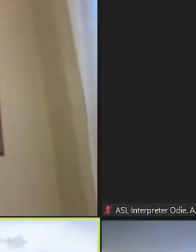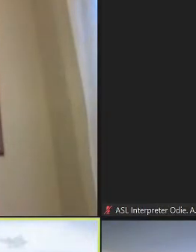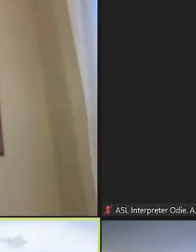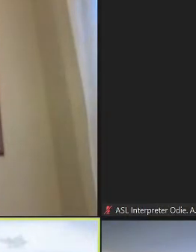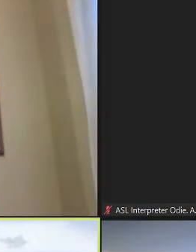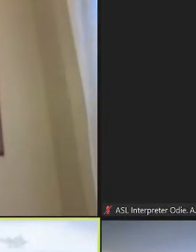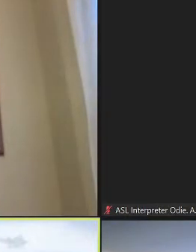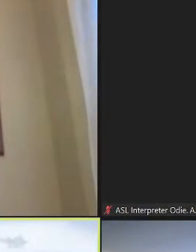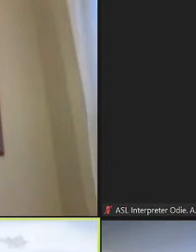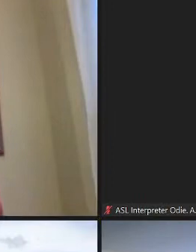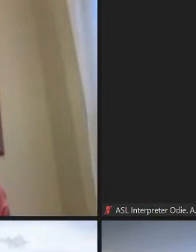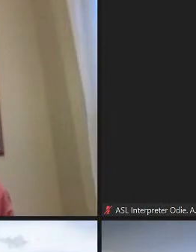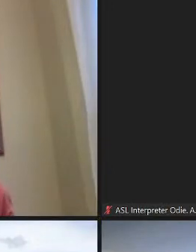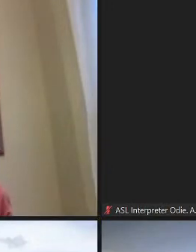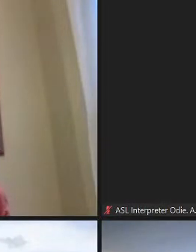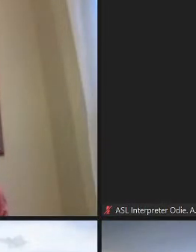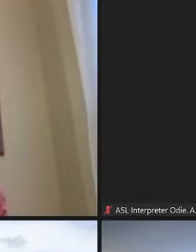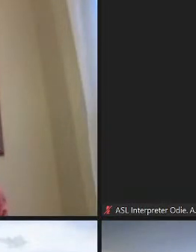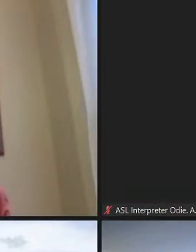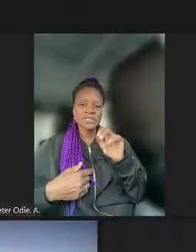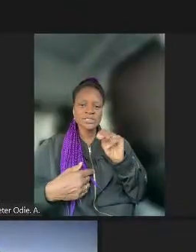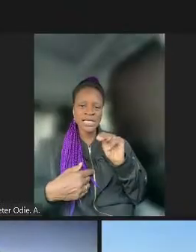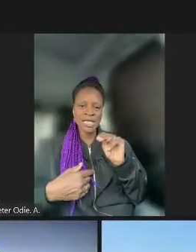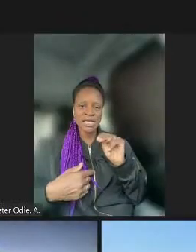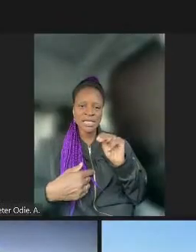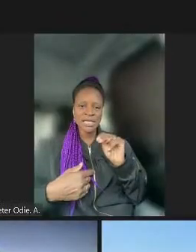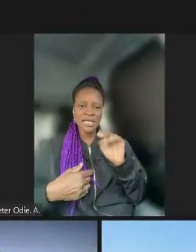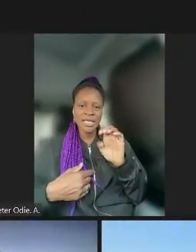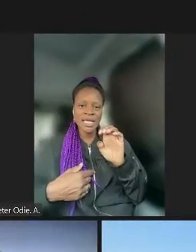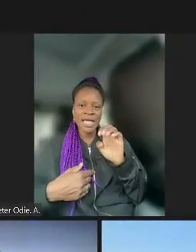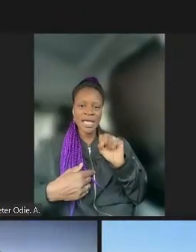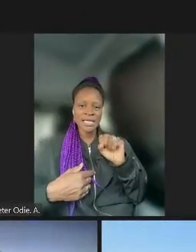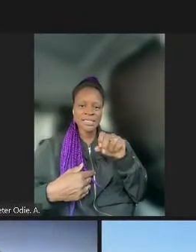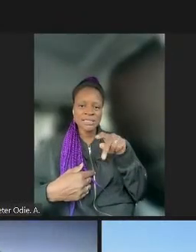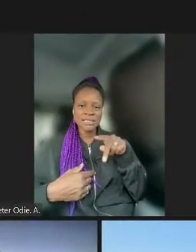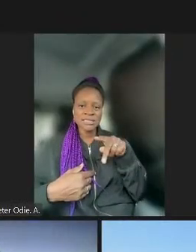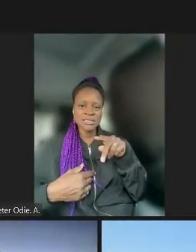Martin. Hi there. Can you guys hear me okay? Yeah.